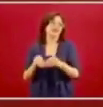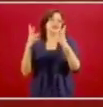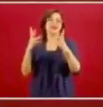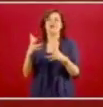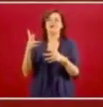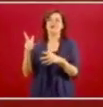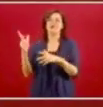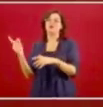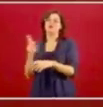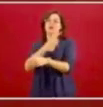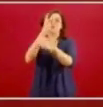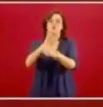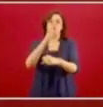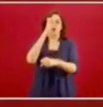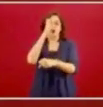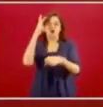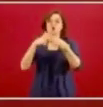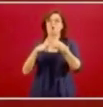because